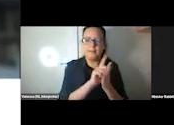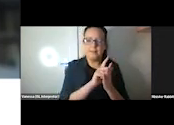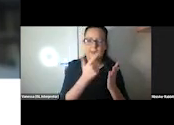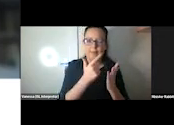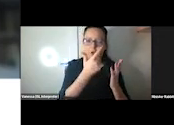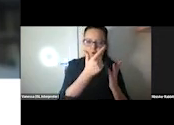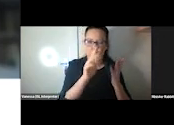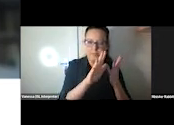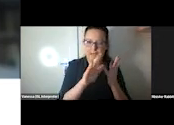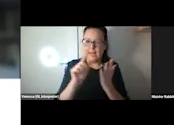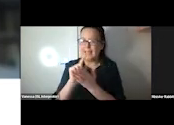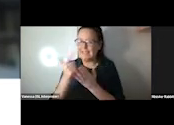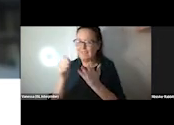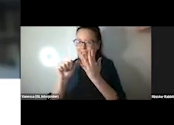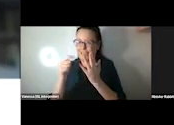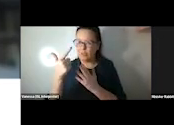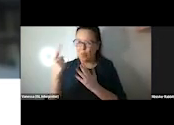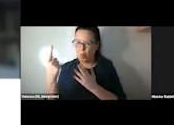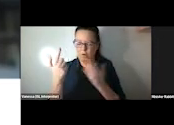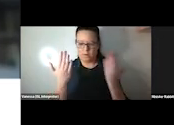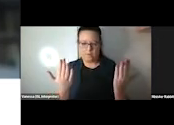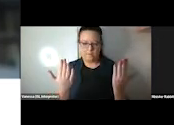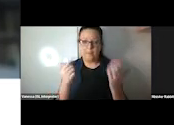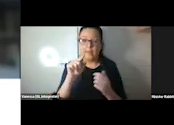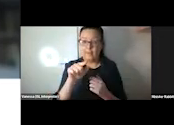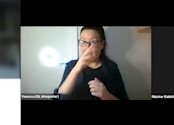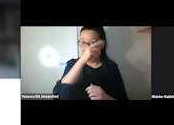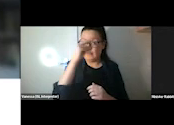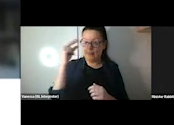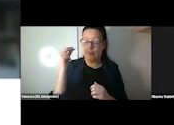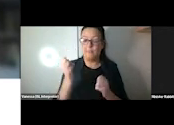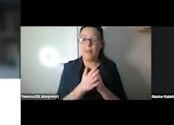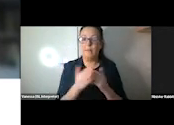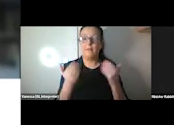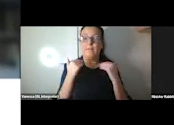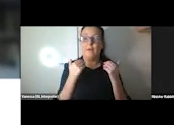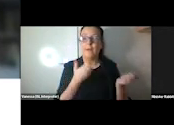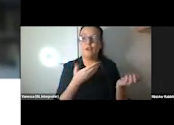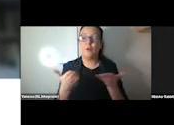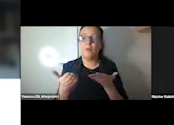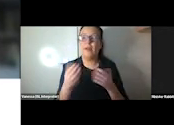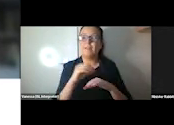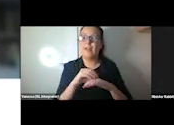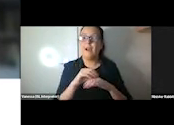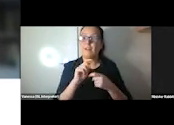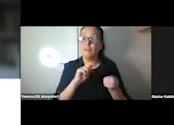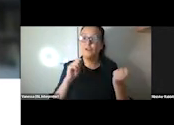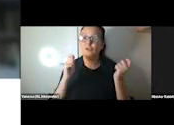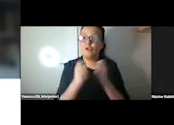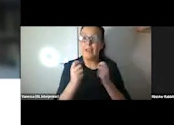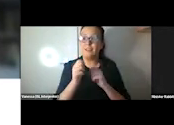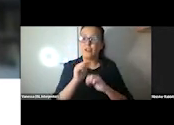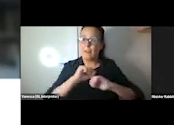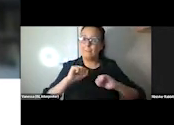17.6.2.1. Here I've just taken an example of the information provided on changing place facilities. On the